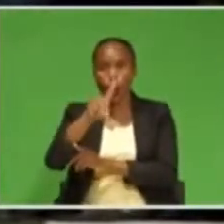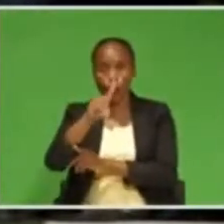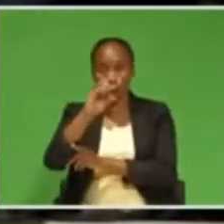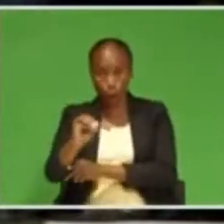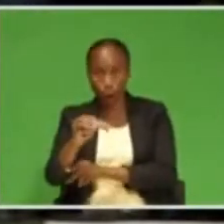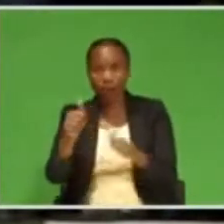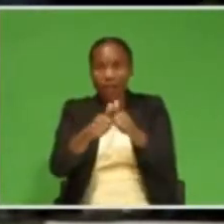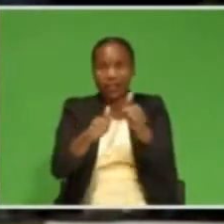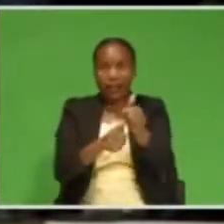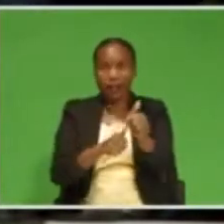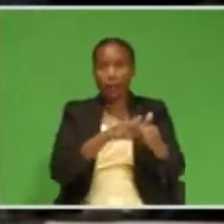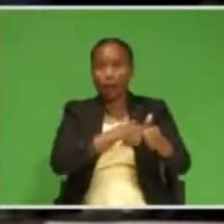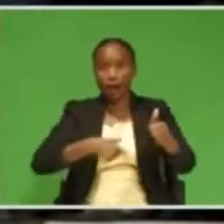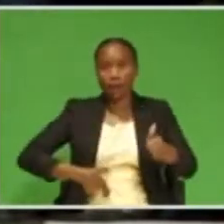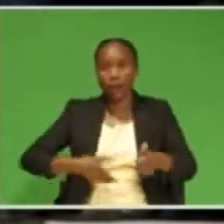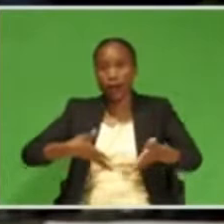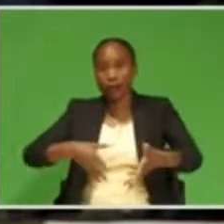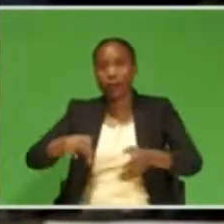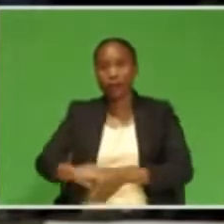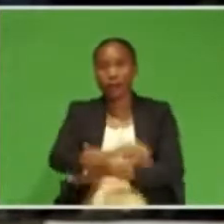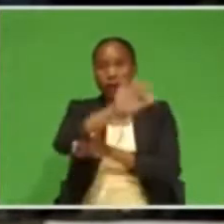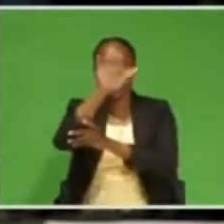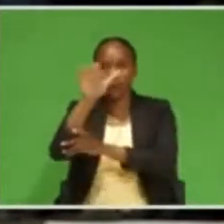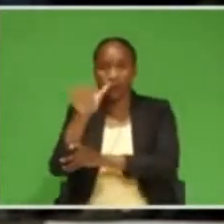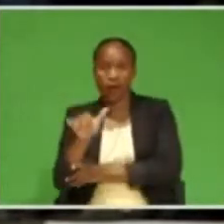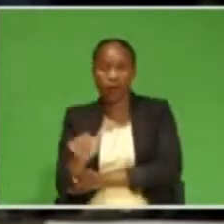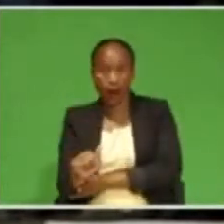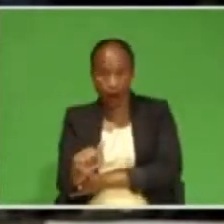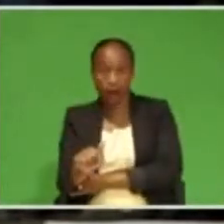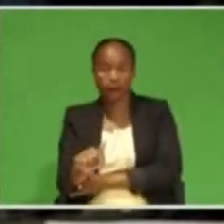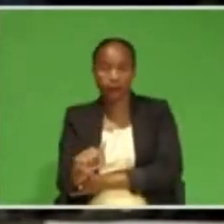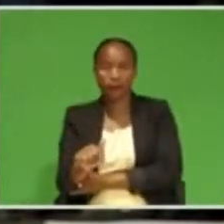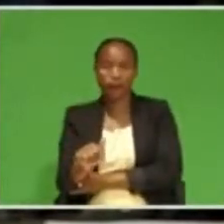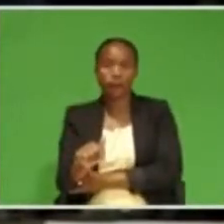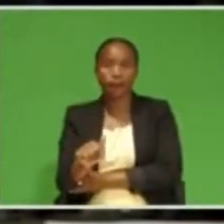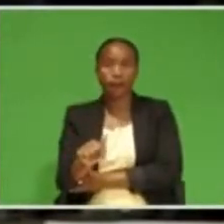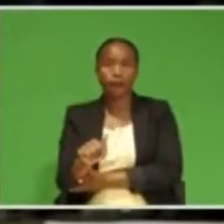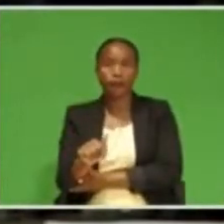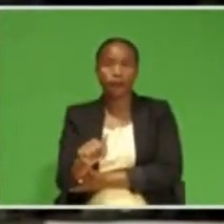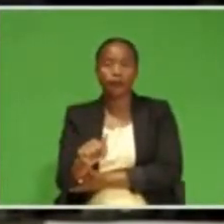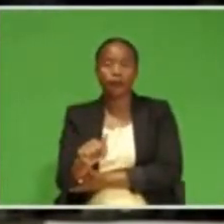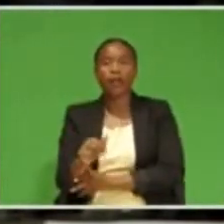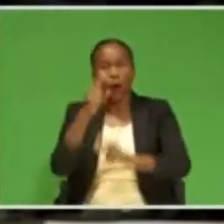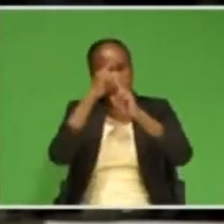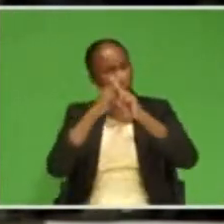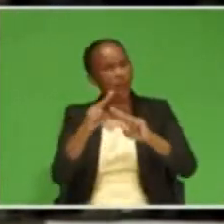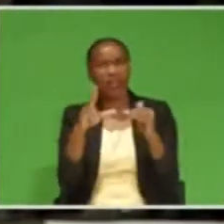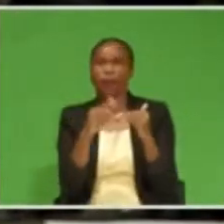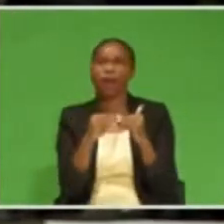Deputy President of the Republic of South Africa, Honorable